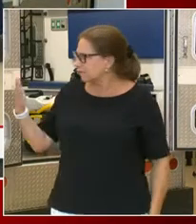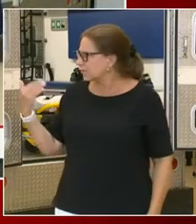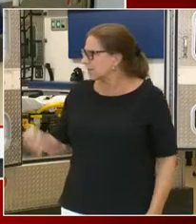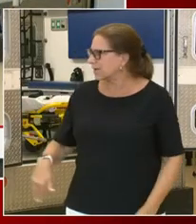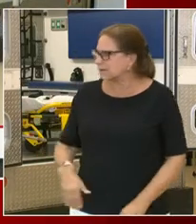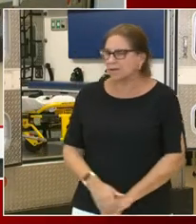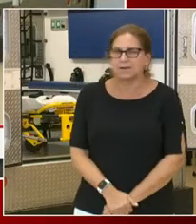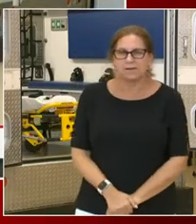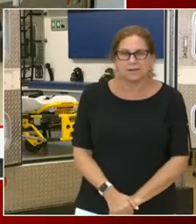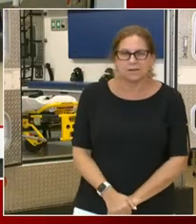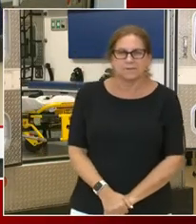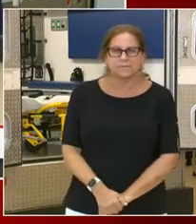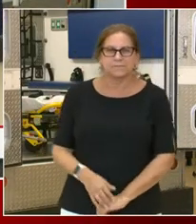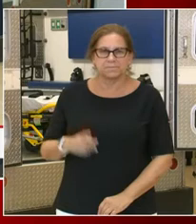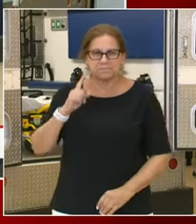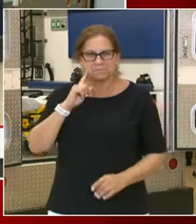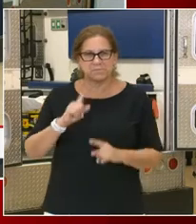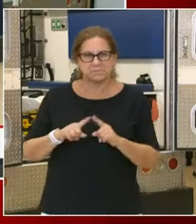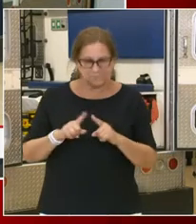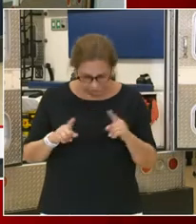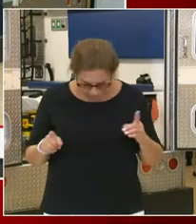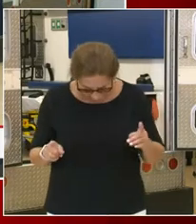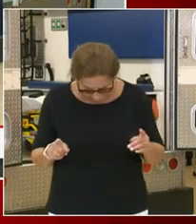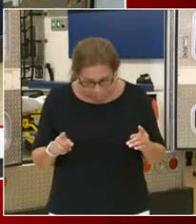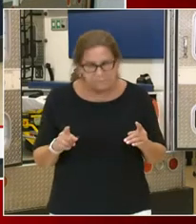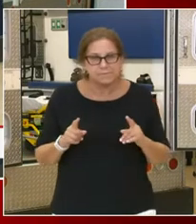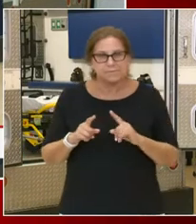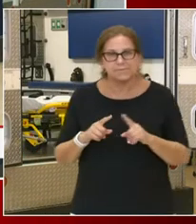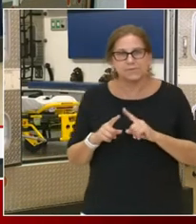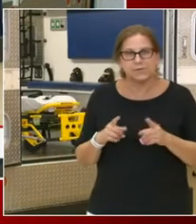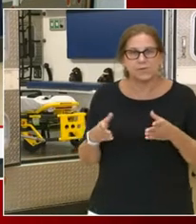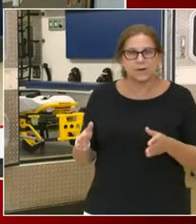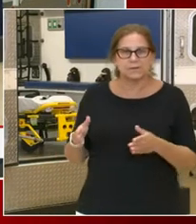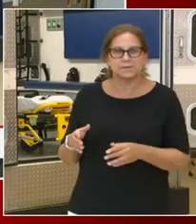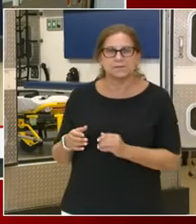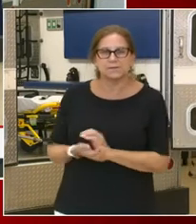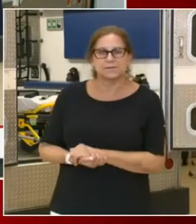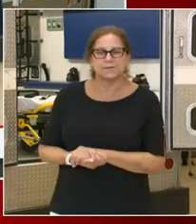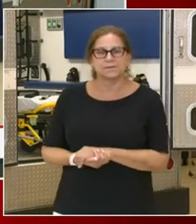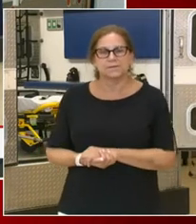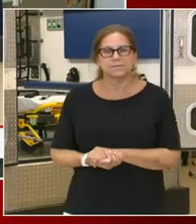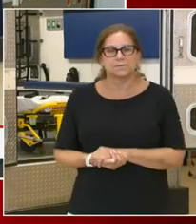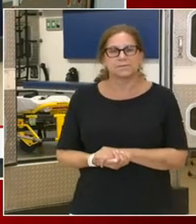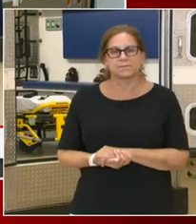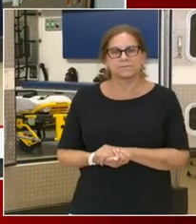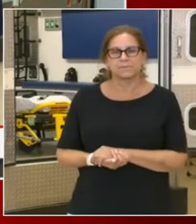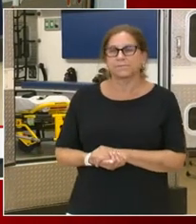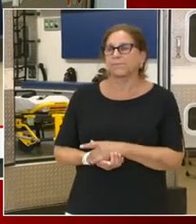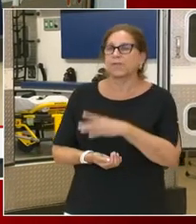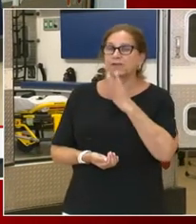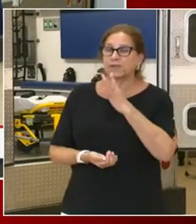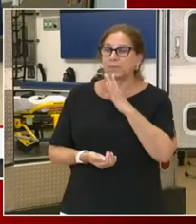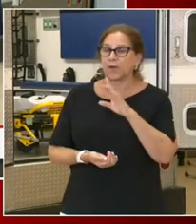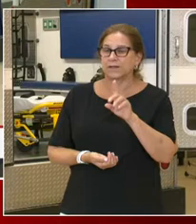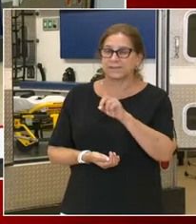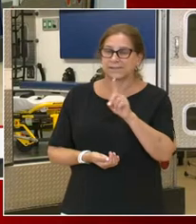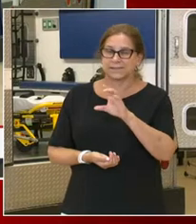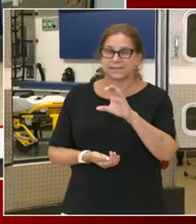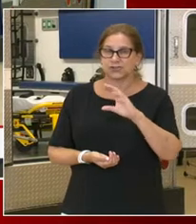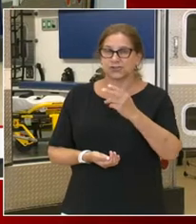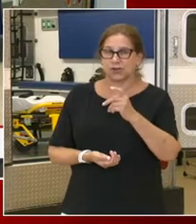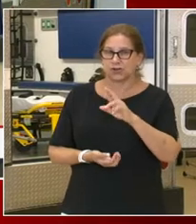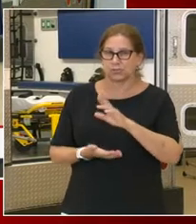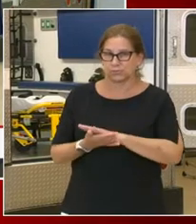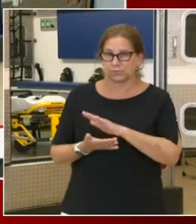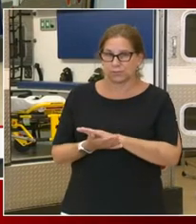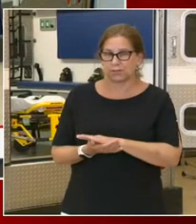hear the ways that DCPS and the charter LEAs are all working to bridge the digital divide and work to combat digital